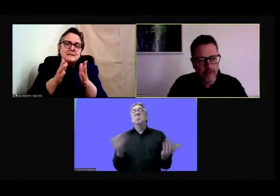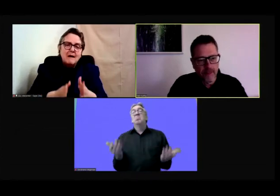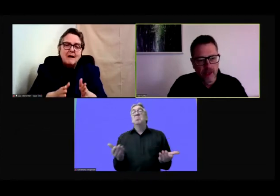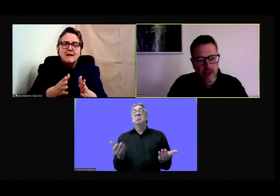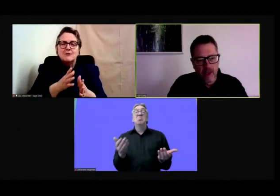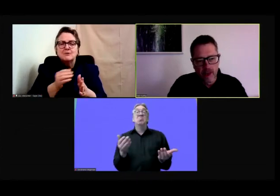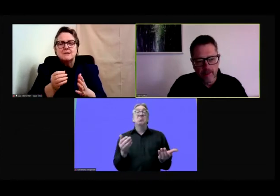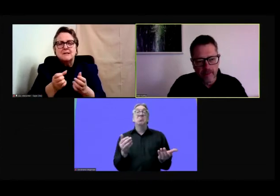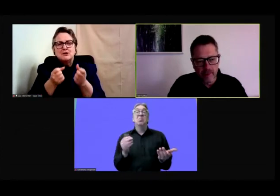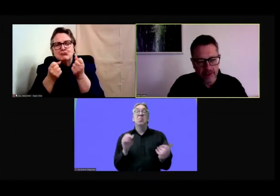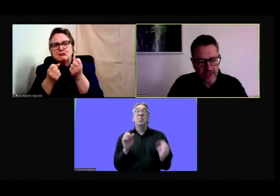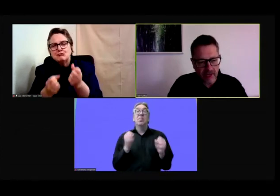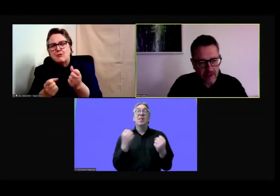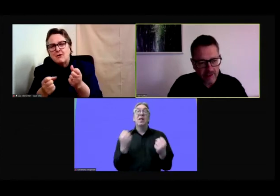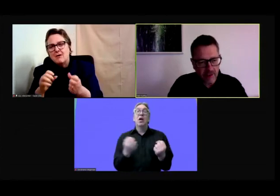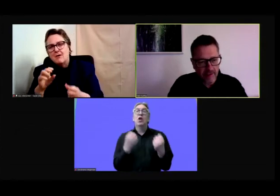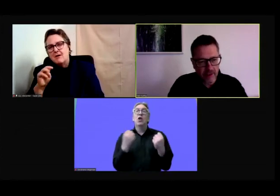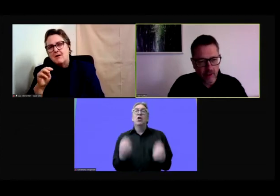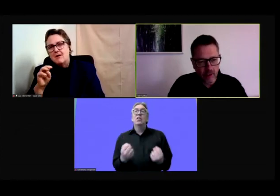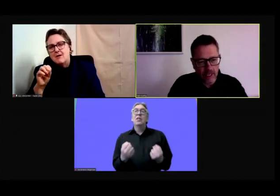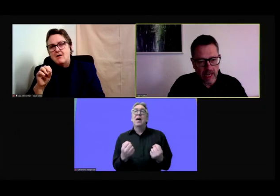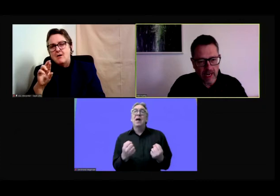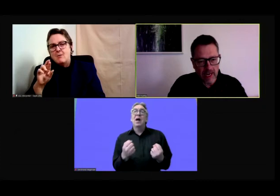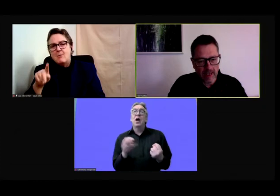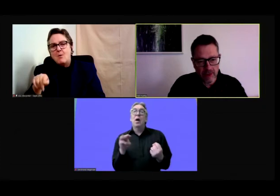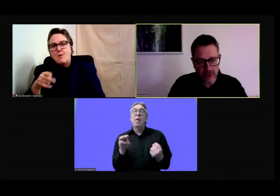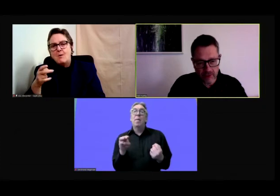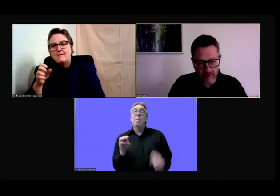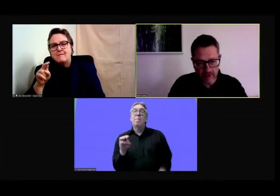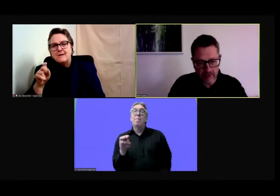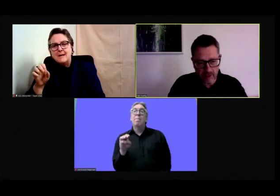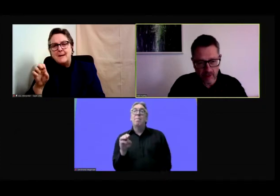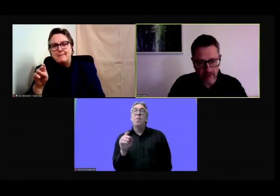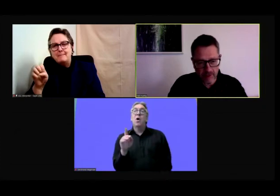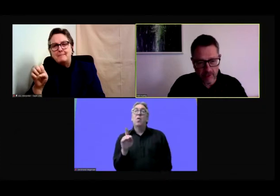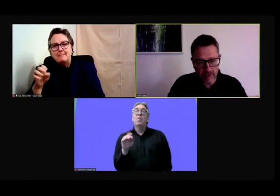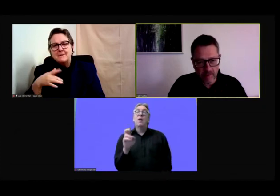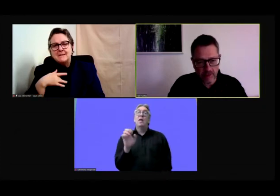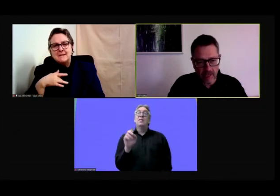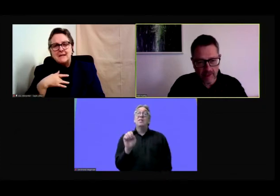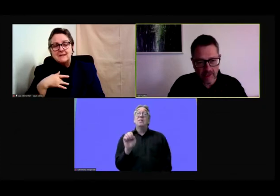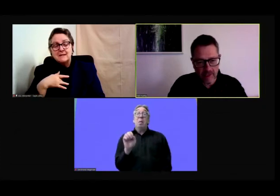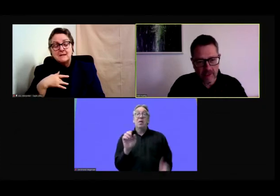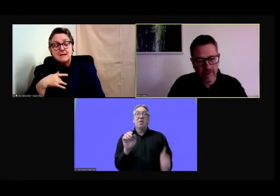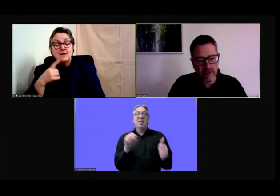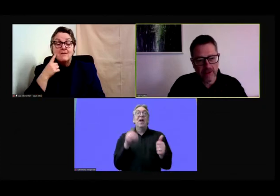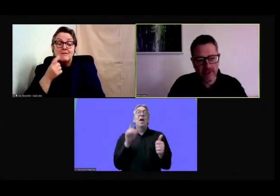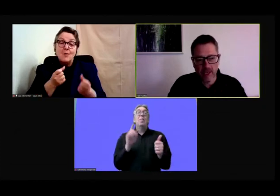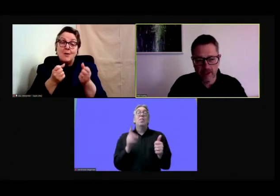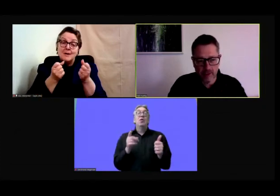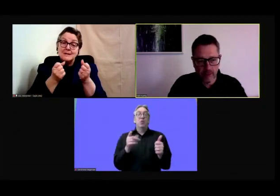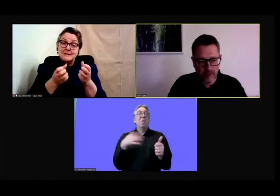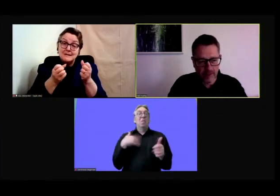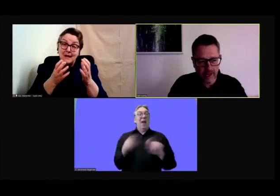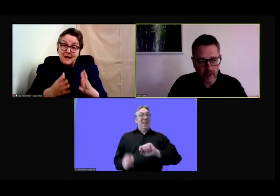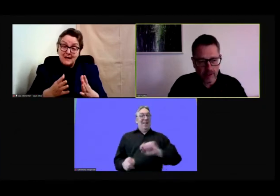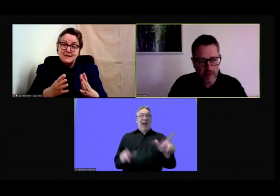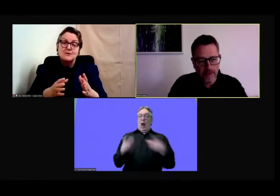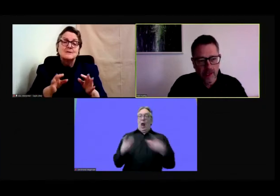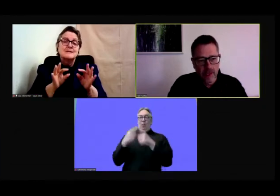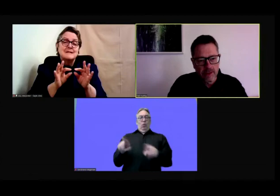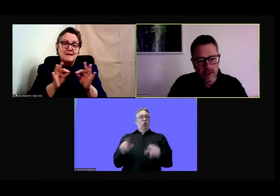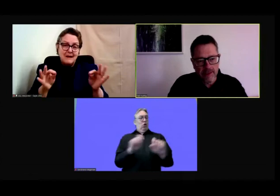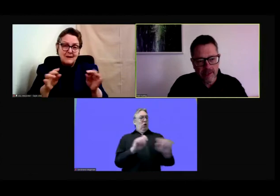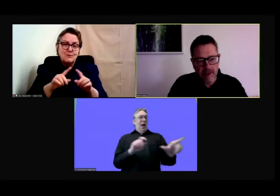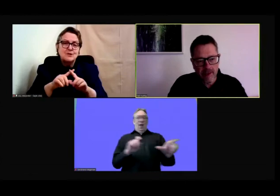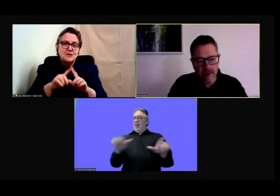Worfian sense? For signers, we have not only a language difference, but also a modality difference, as you pointed